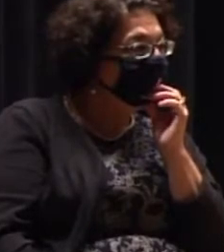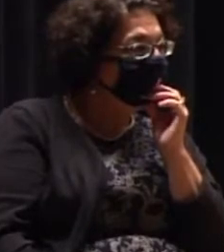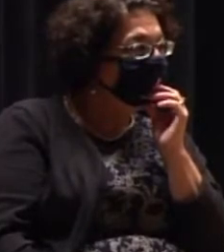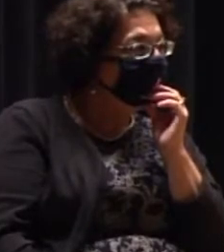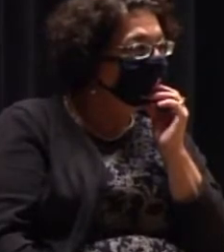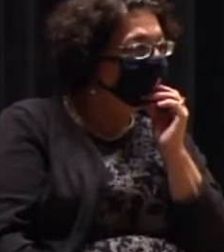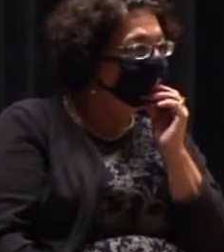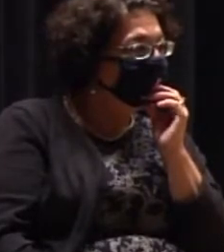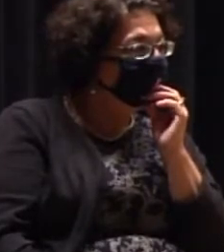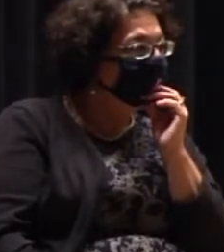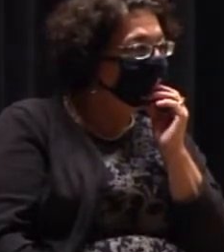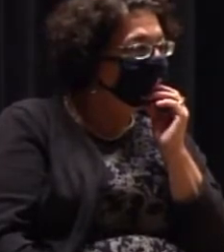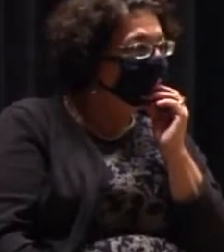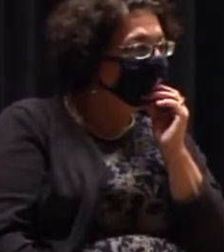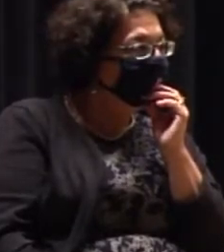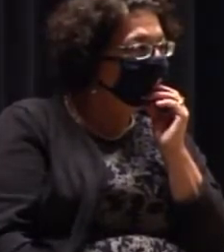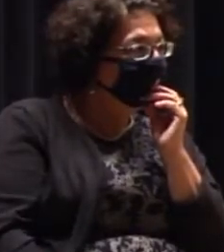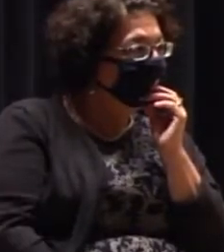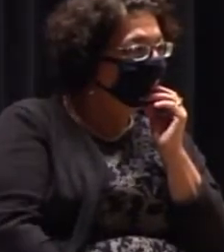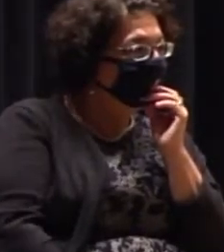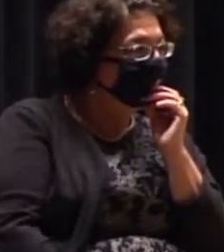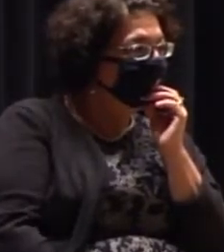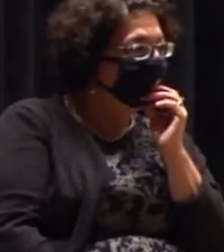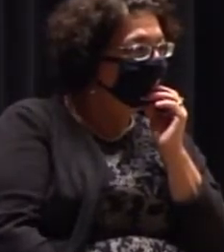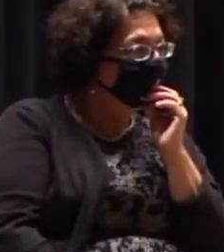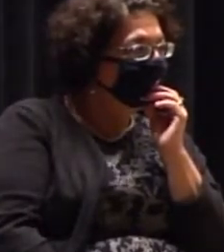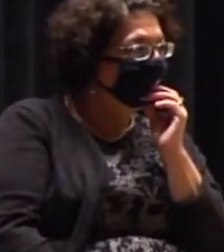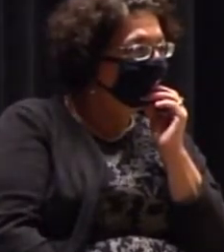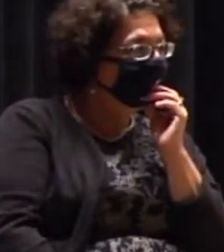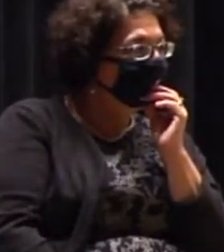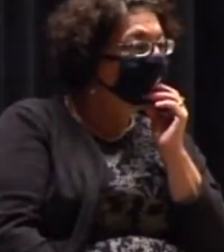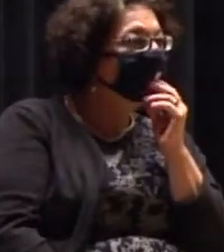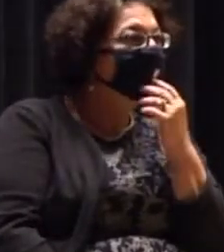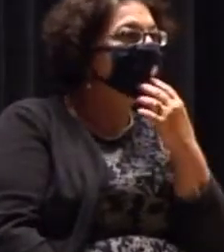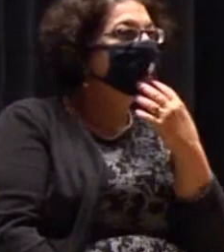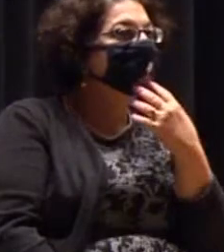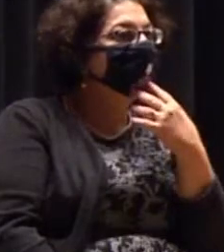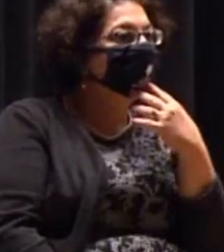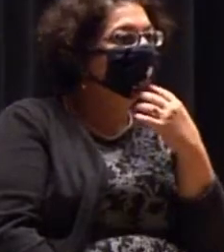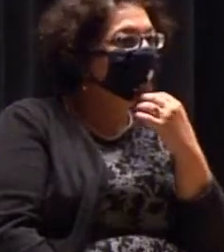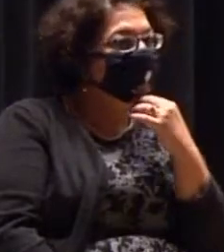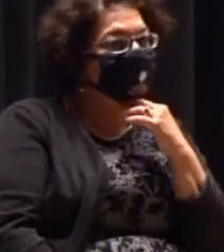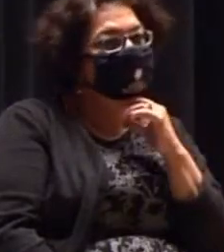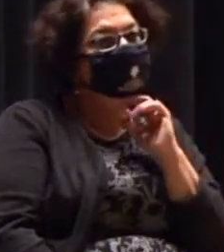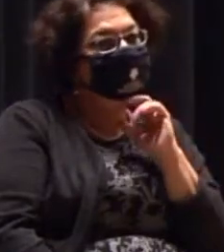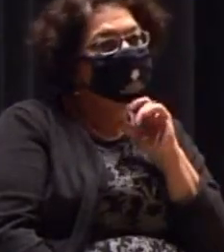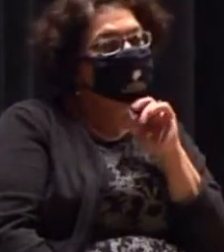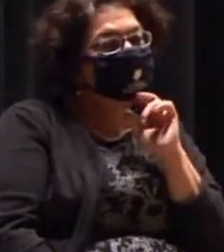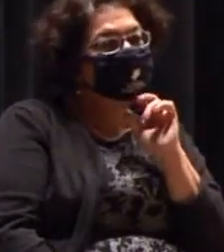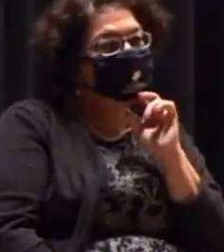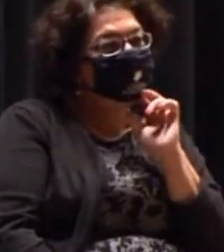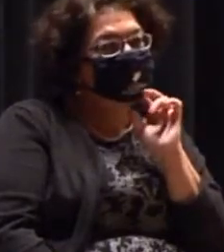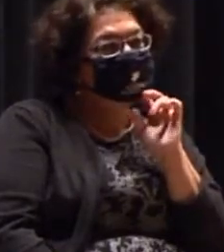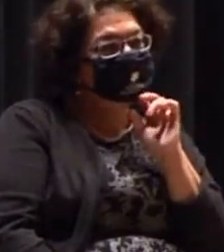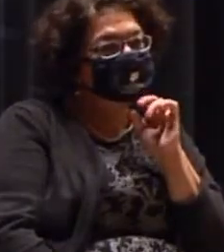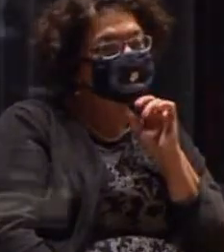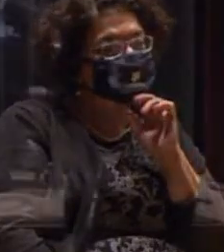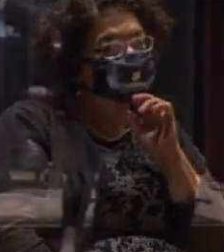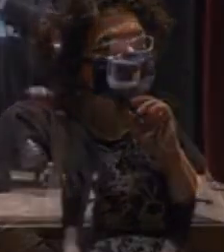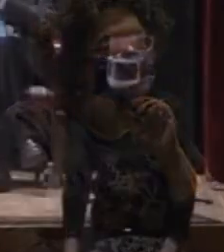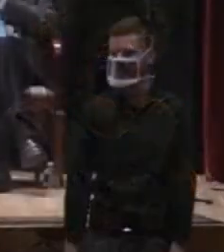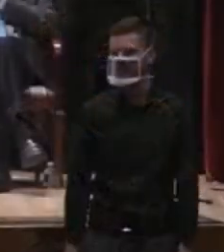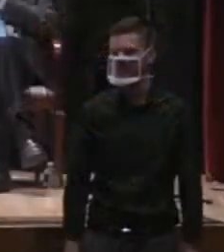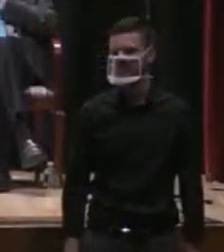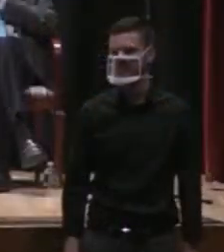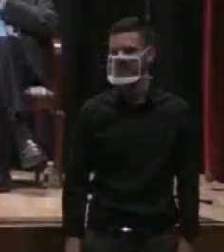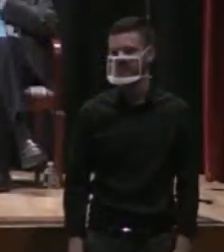be granted the opportunity to deliver this commencement address for the cohort of August 2020.